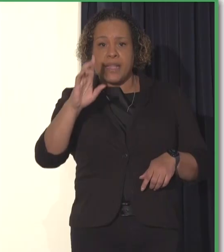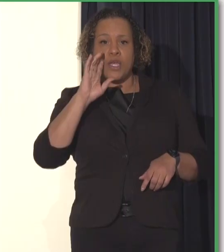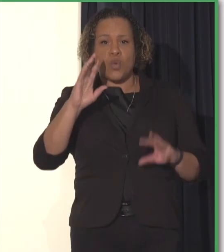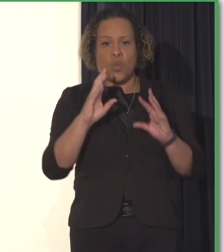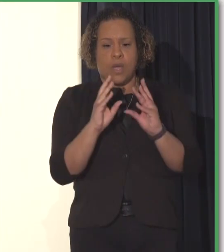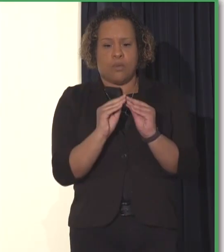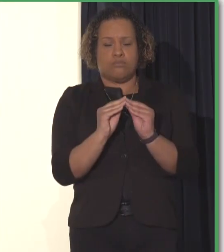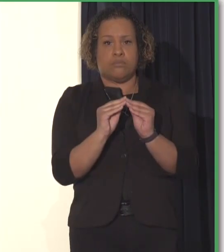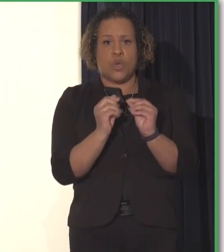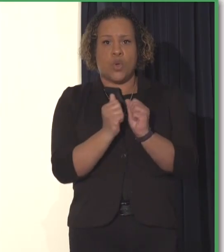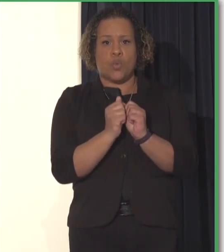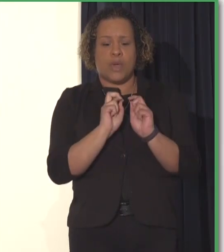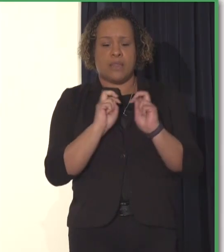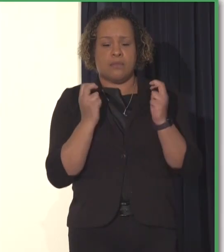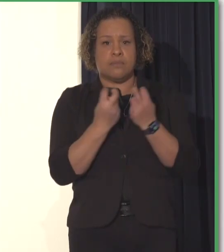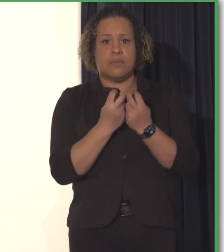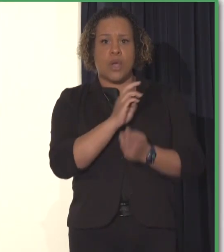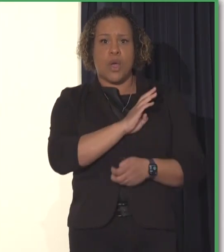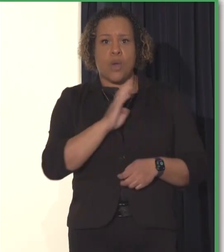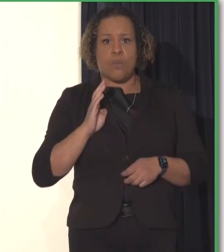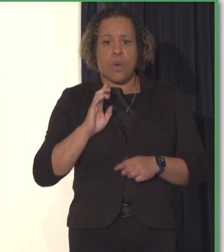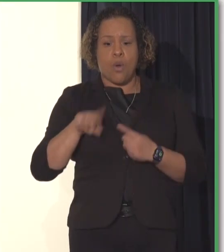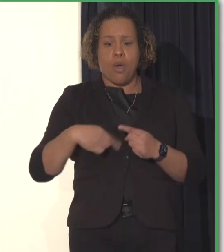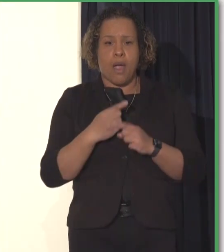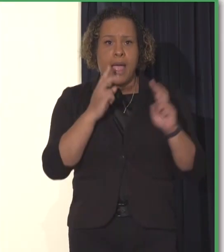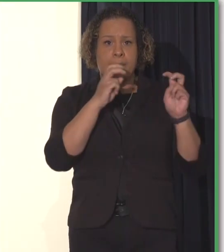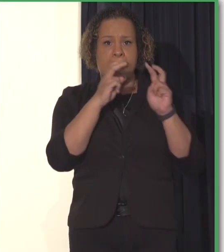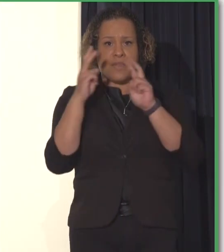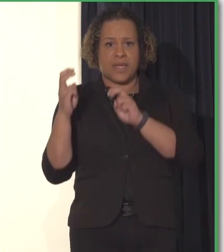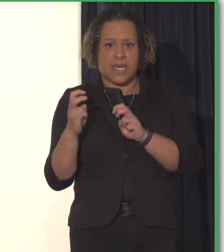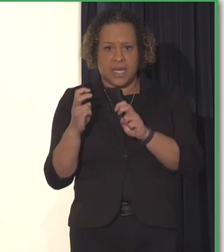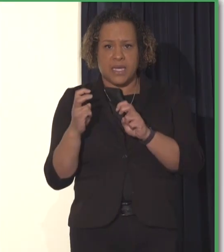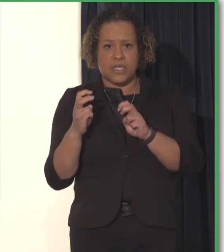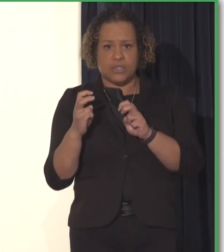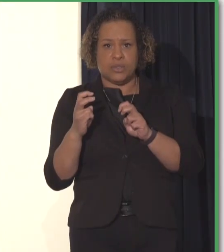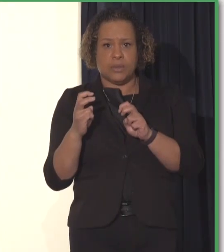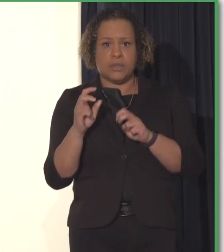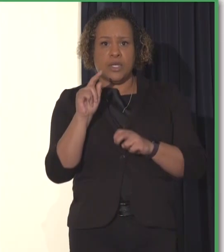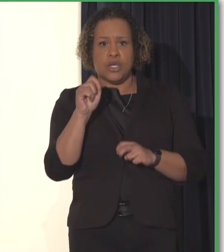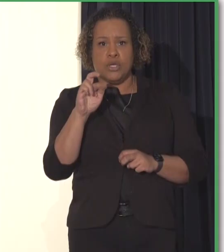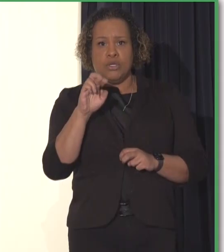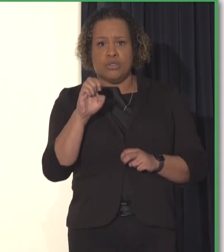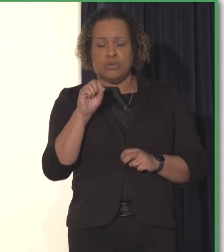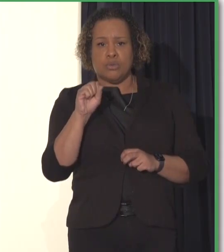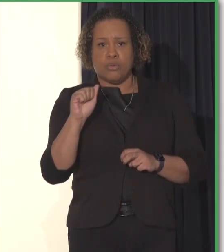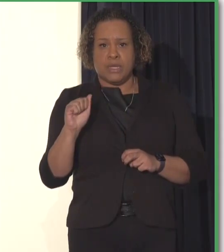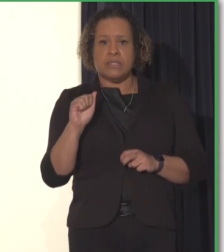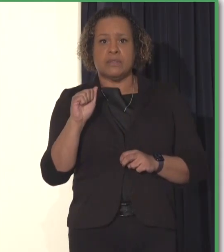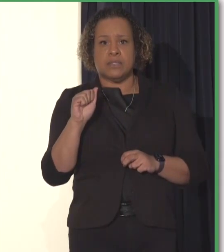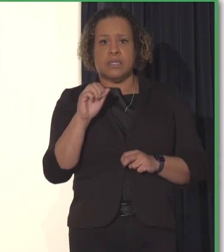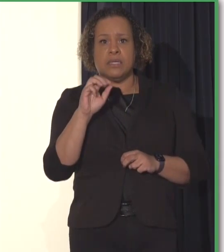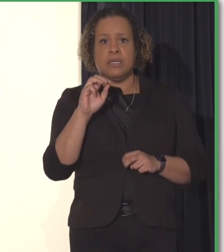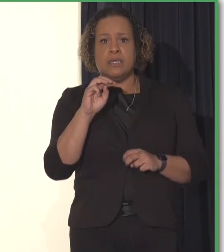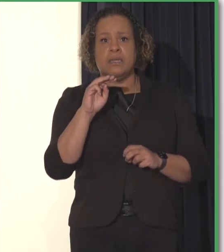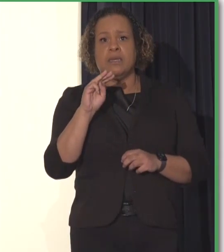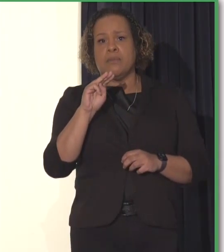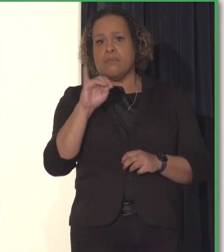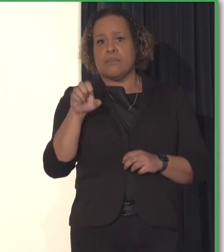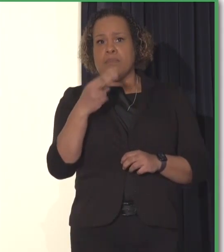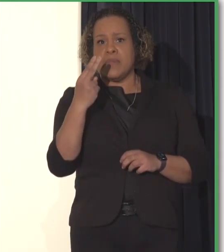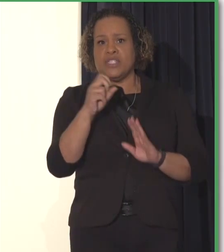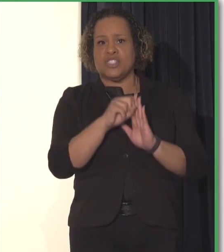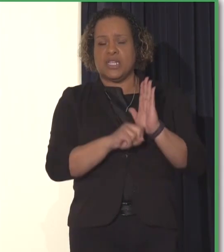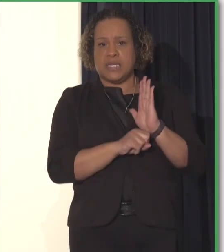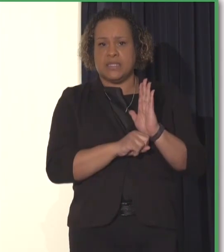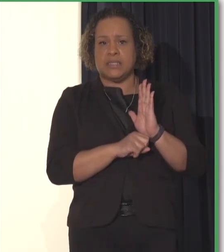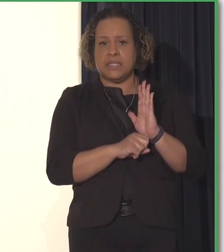the issue of Kenesha Coleman and this Michigan State Police report. But see, you done stepped out the matter and you put it in Tamara